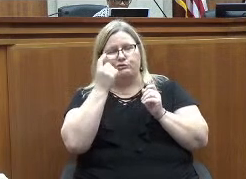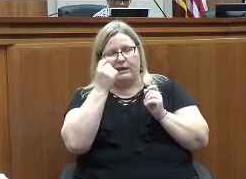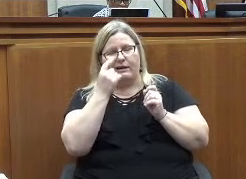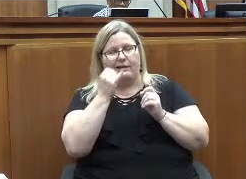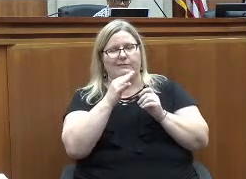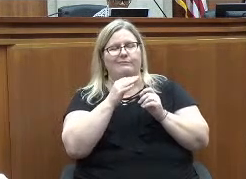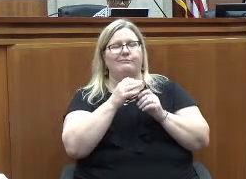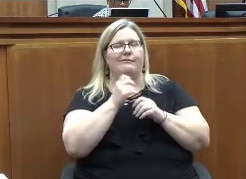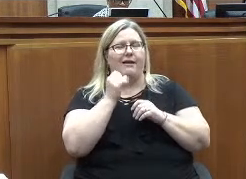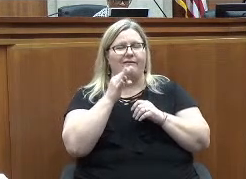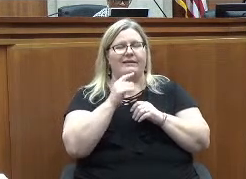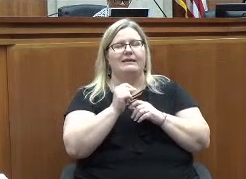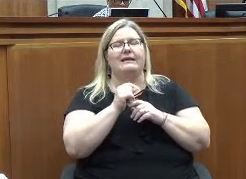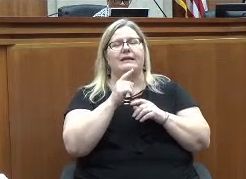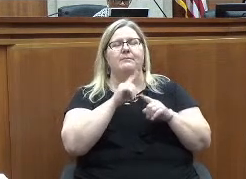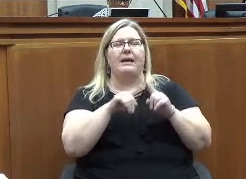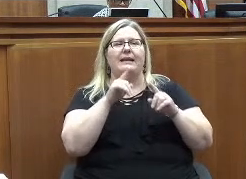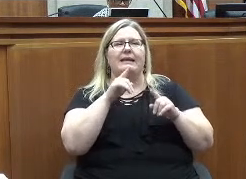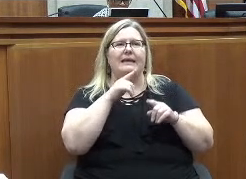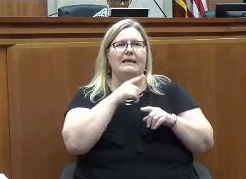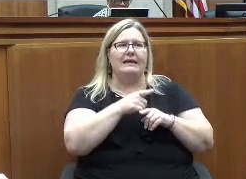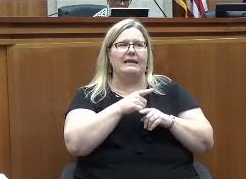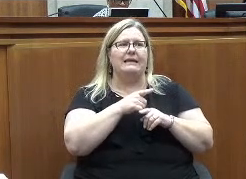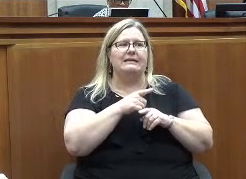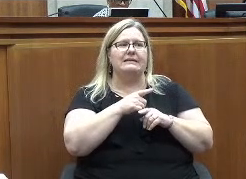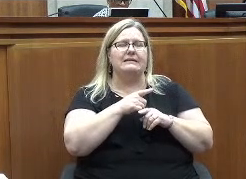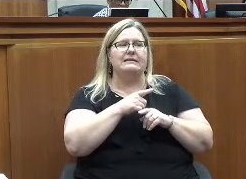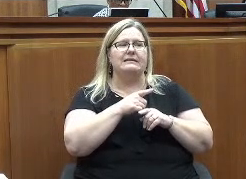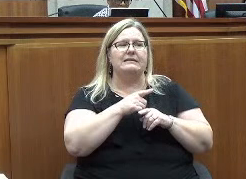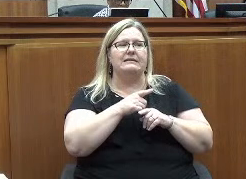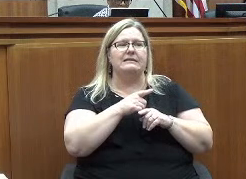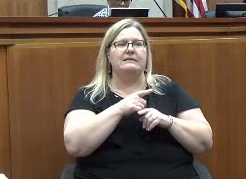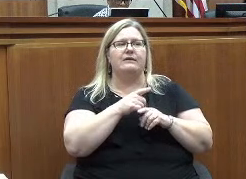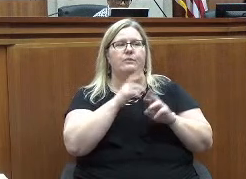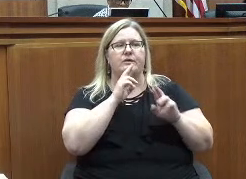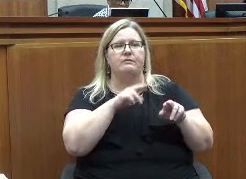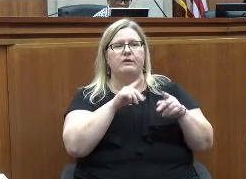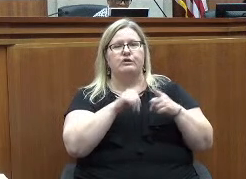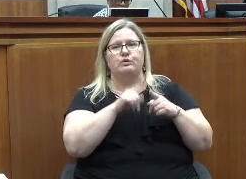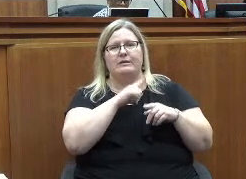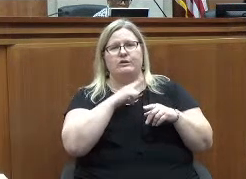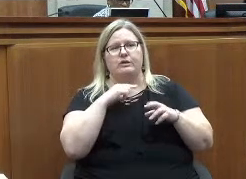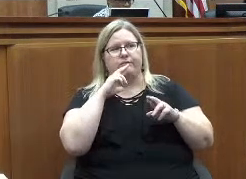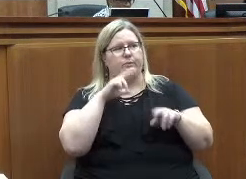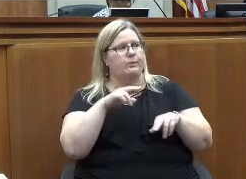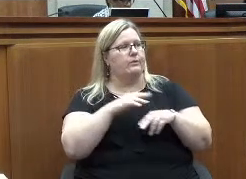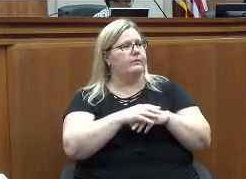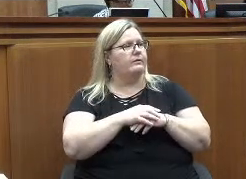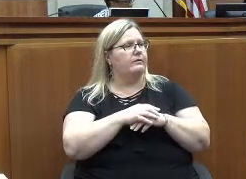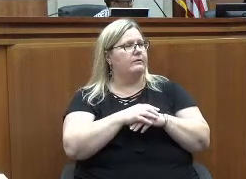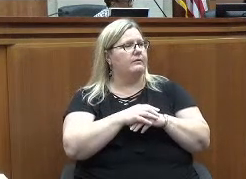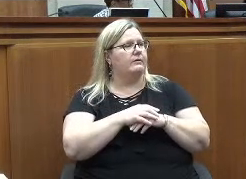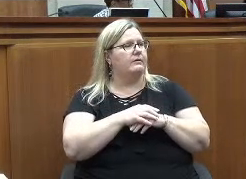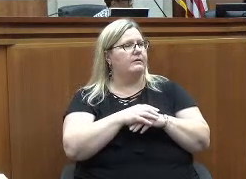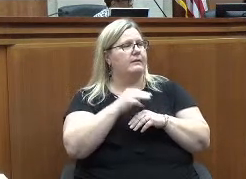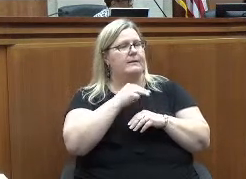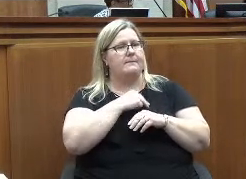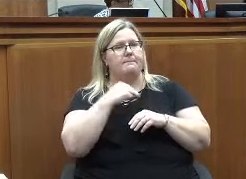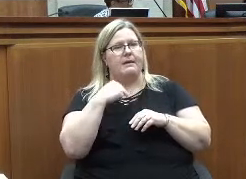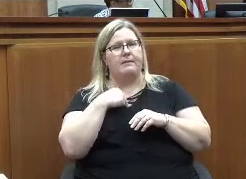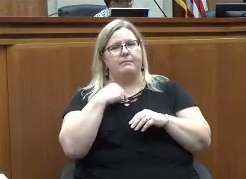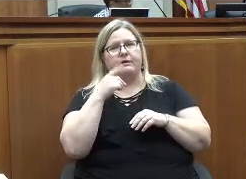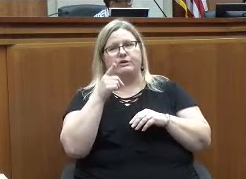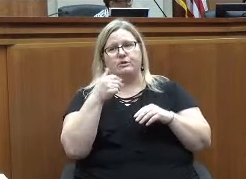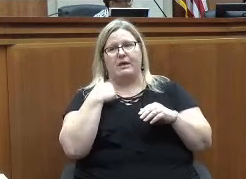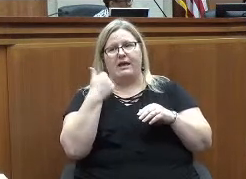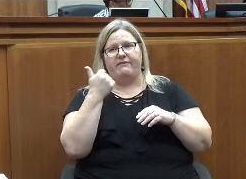directive in response to consideration of the legislative report. Thank you for that interpretation. Members, do you have any questions